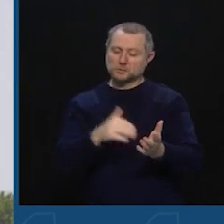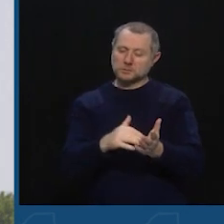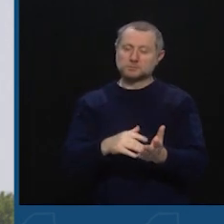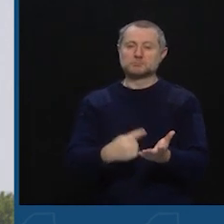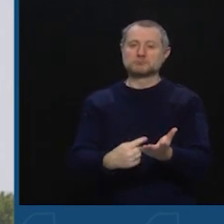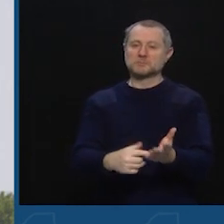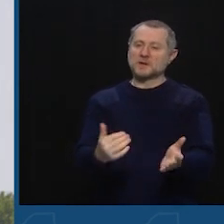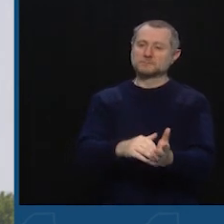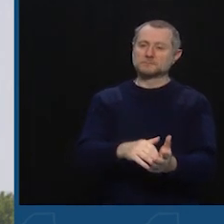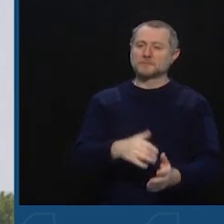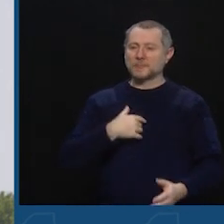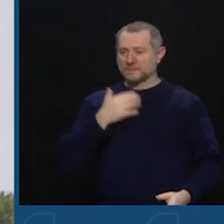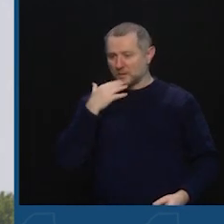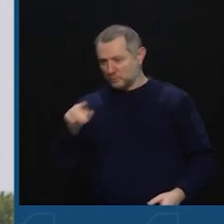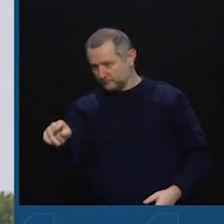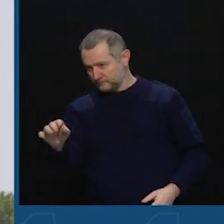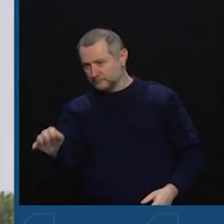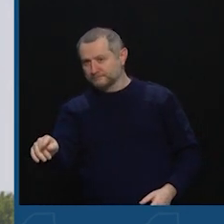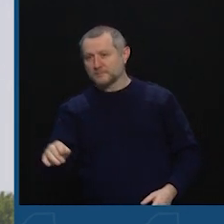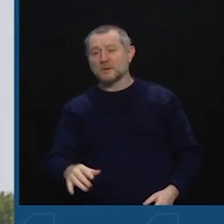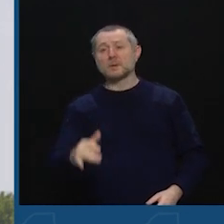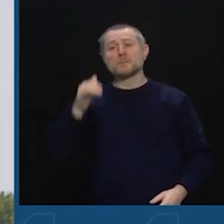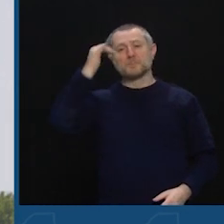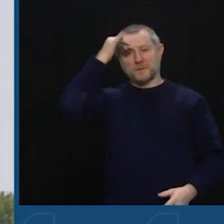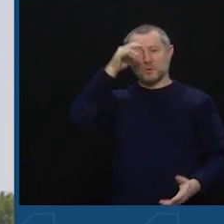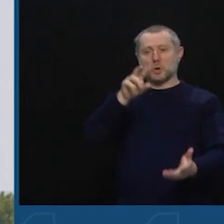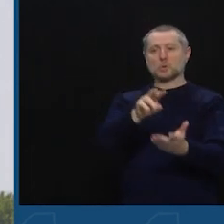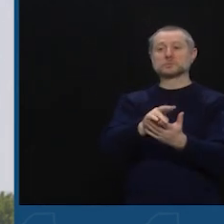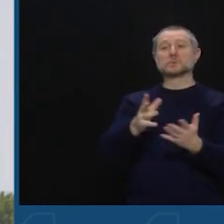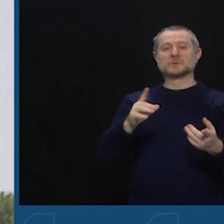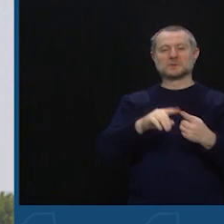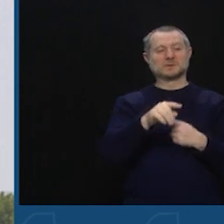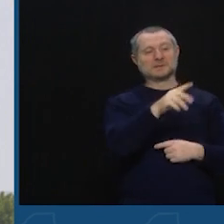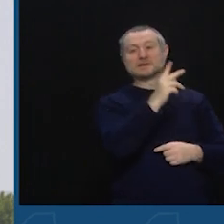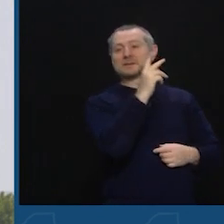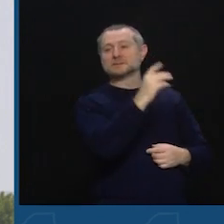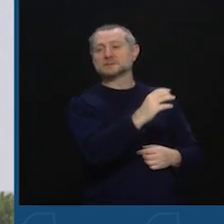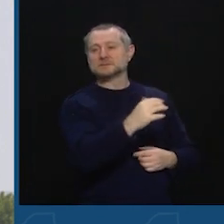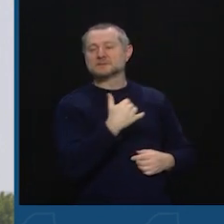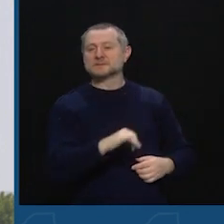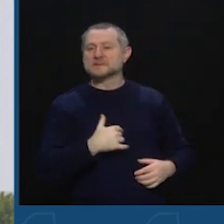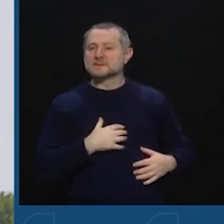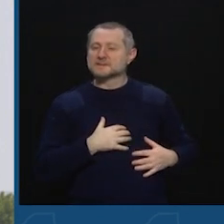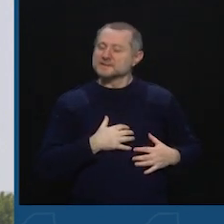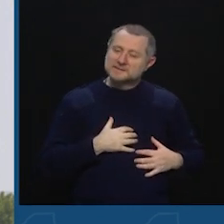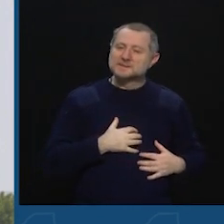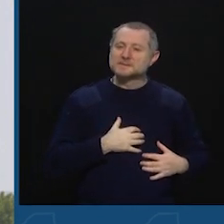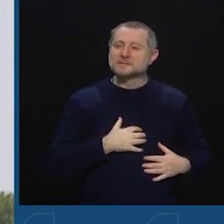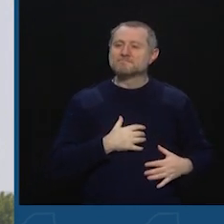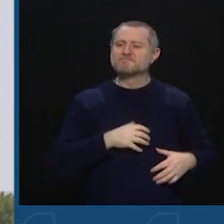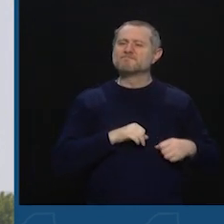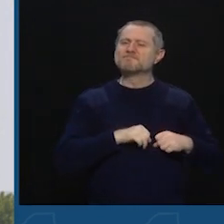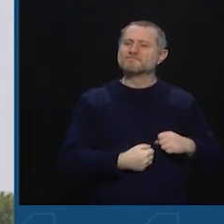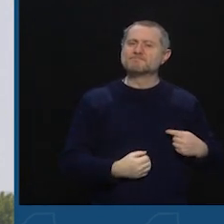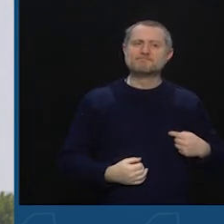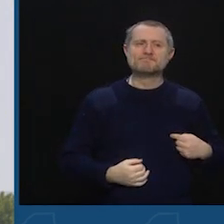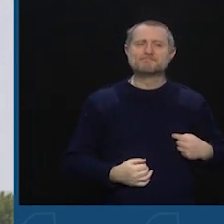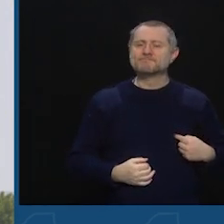the Buffalo Bills lost to Kansas City by 13 seconds. I'll get over that someday. I swear to God, I'll get over it.